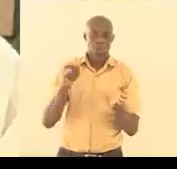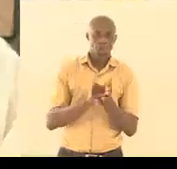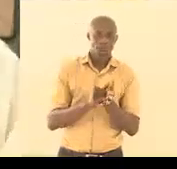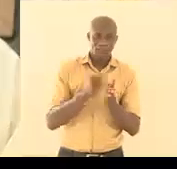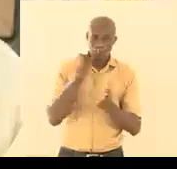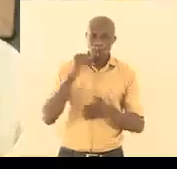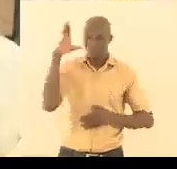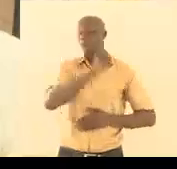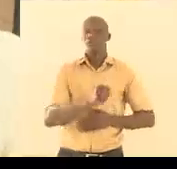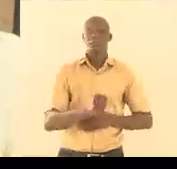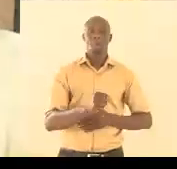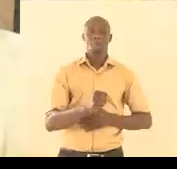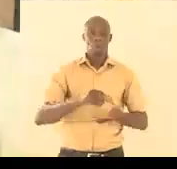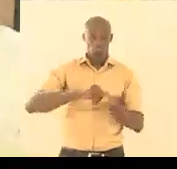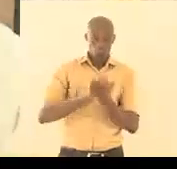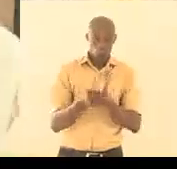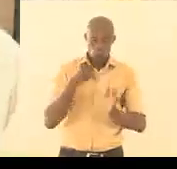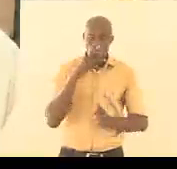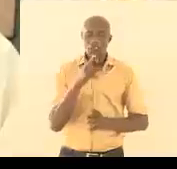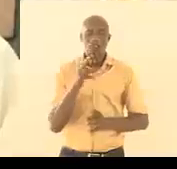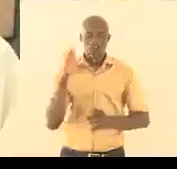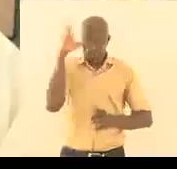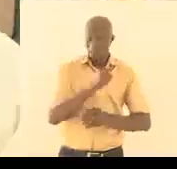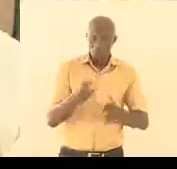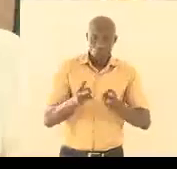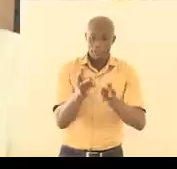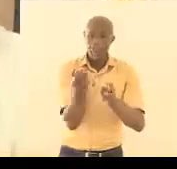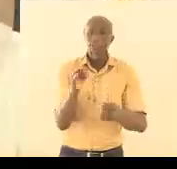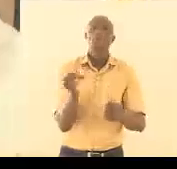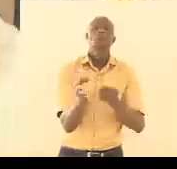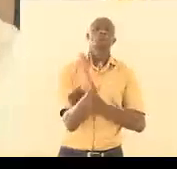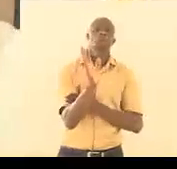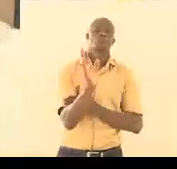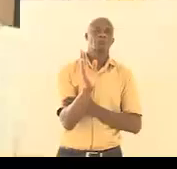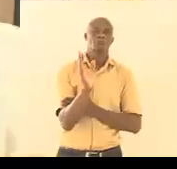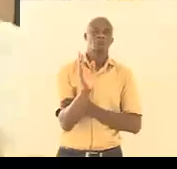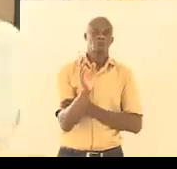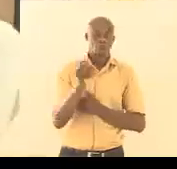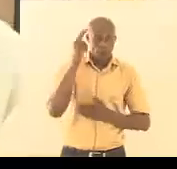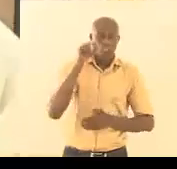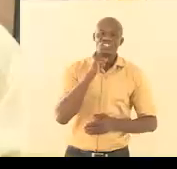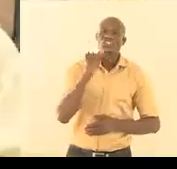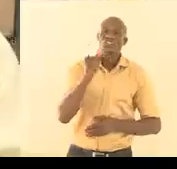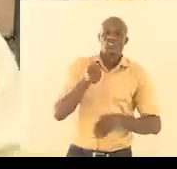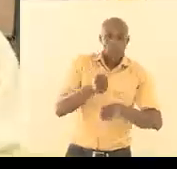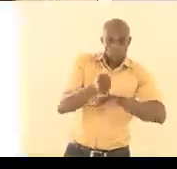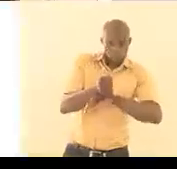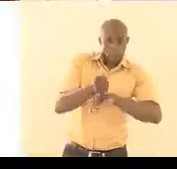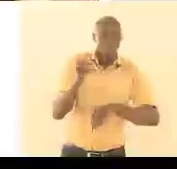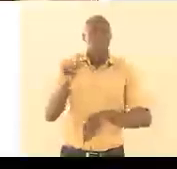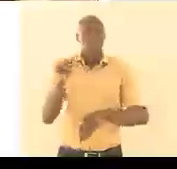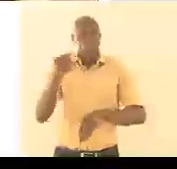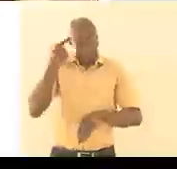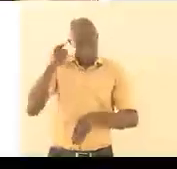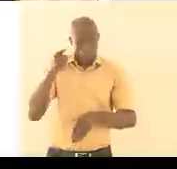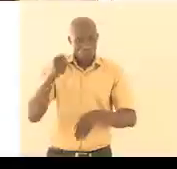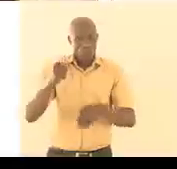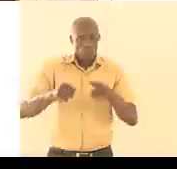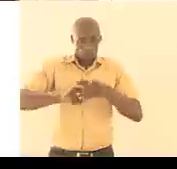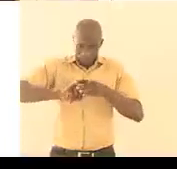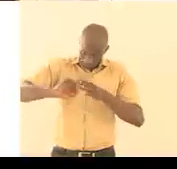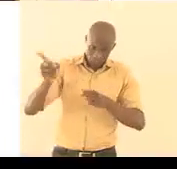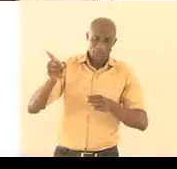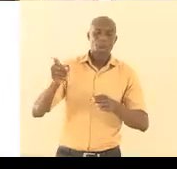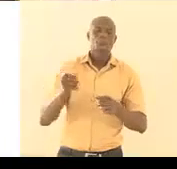And that is strange. And those are the strange ways of God. He did not blame them for